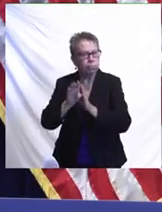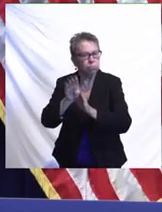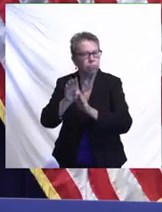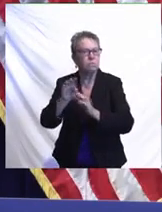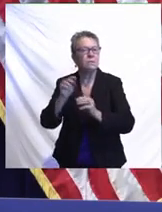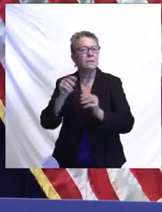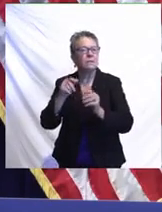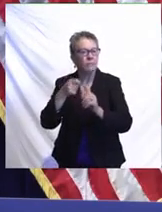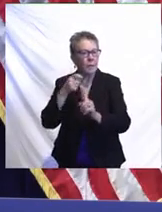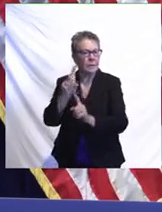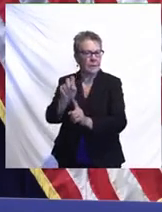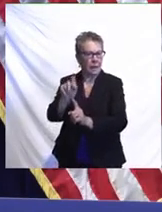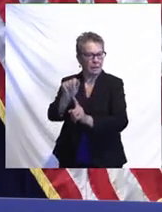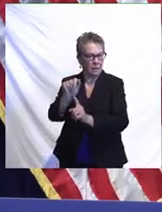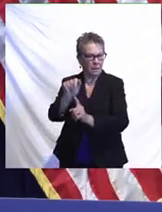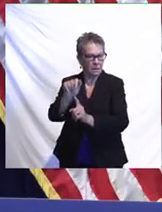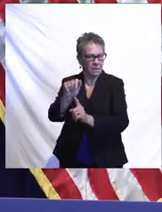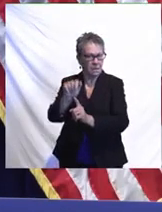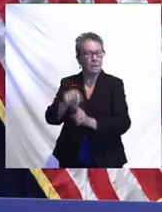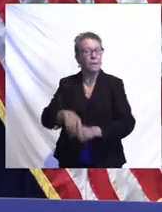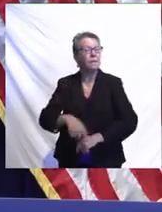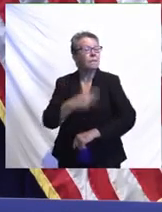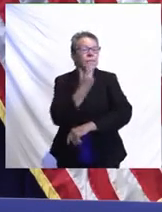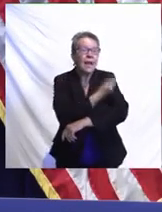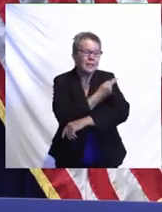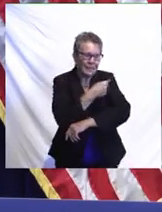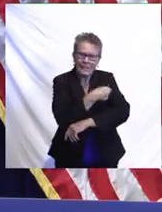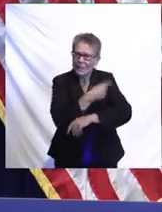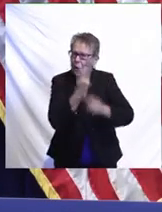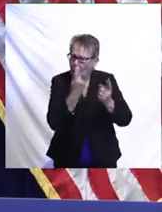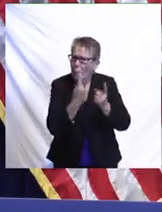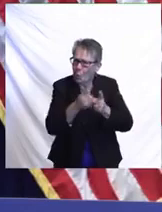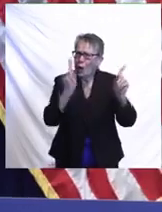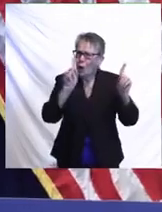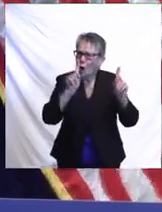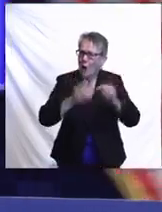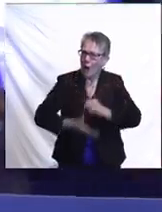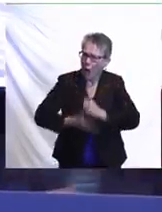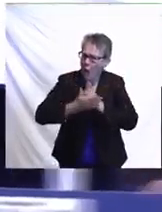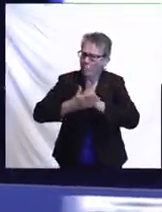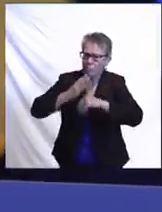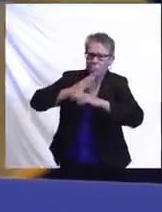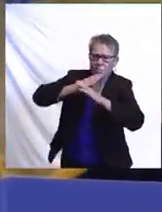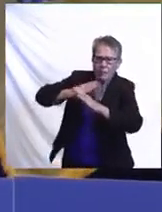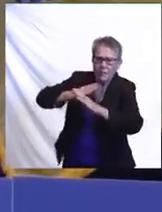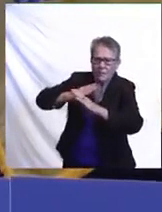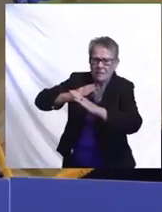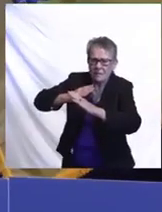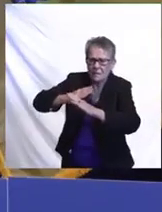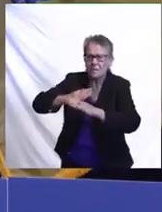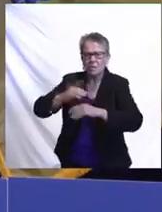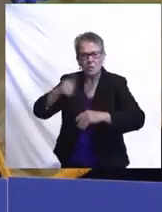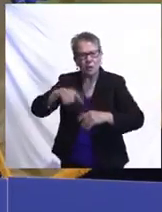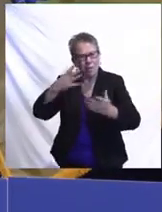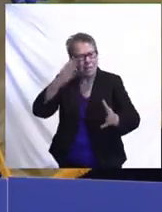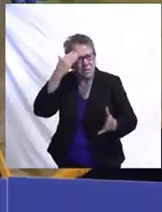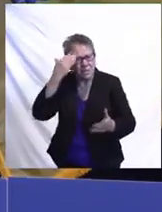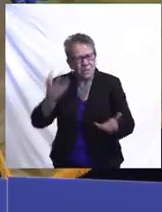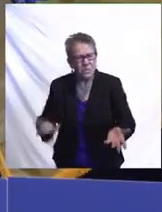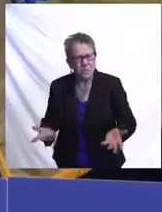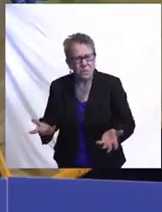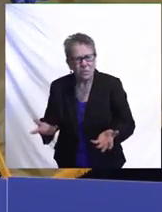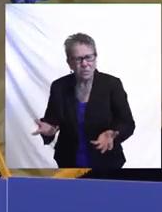get vaccinated, and if you haven't been boosted, get boosted. And just to add that variants will always